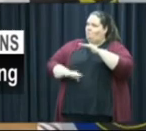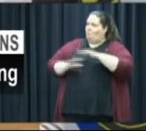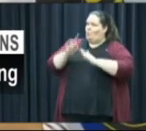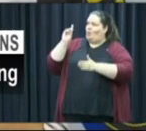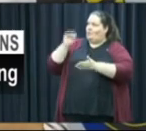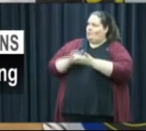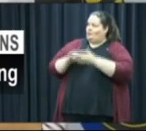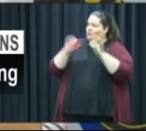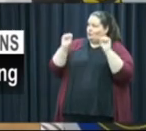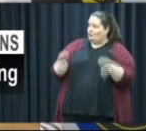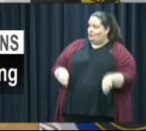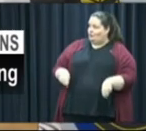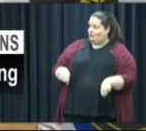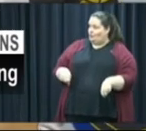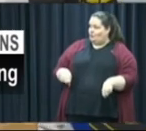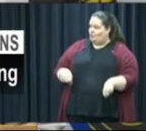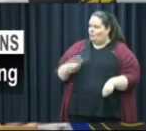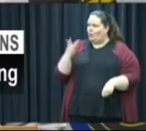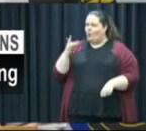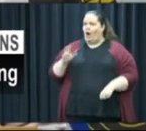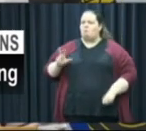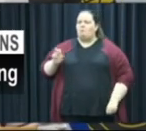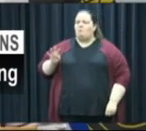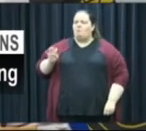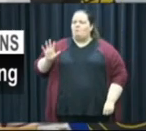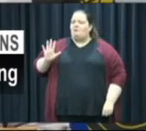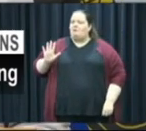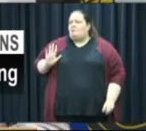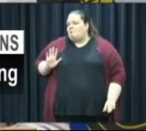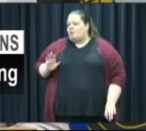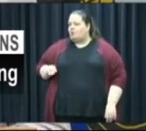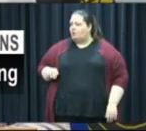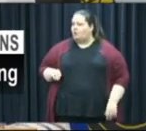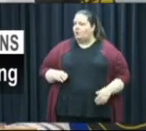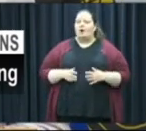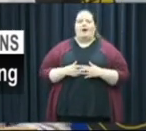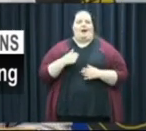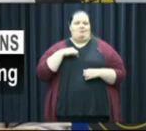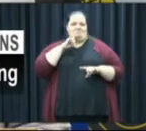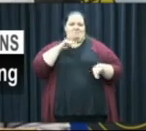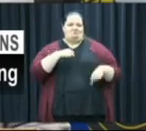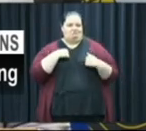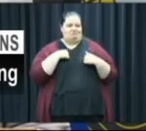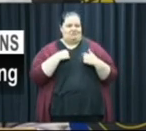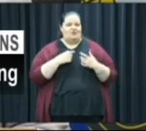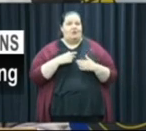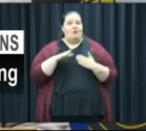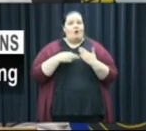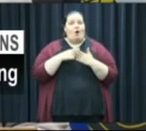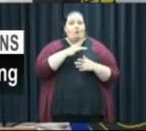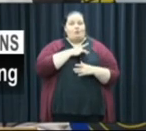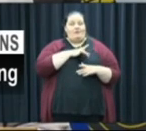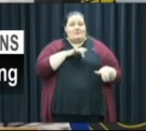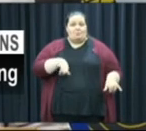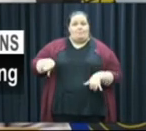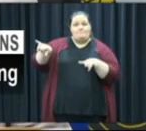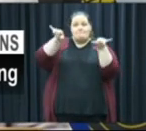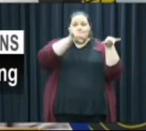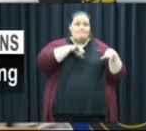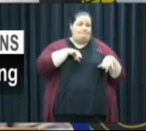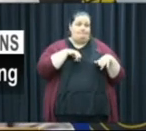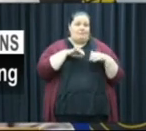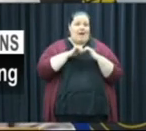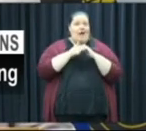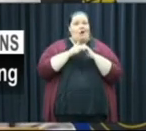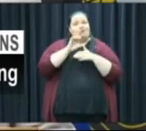set at 1,000 per day? So all provinces are in the same boat with respect to how they